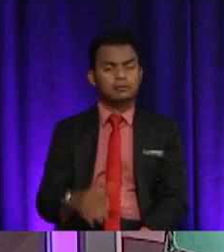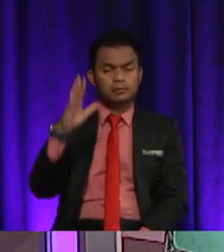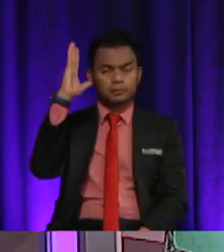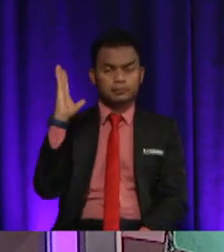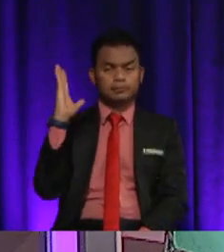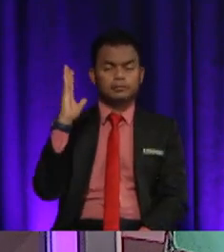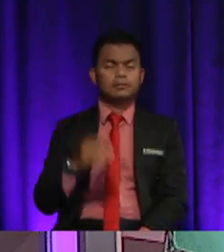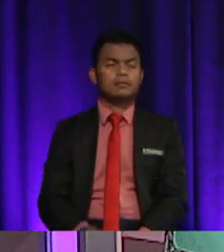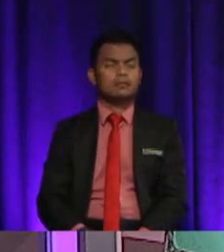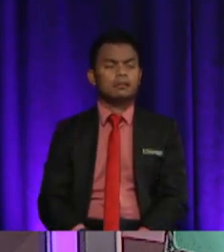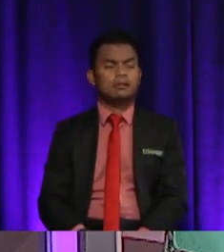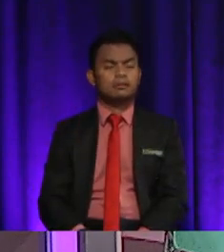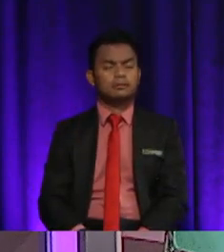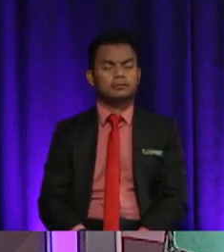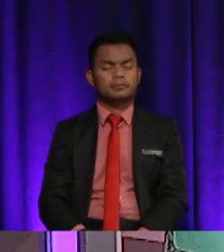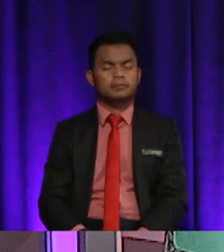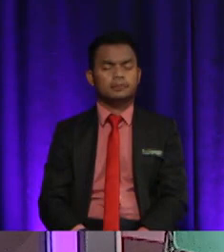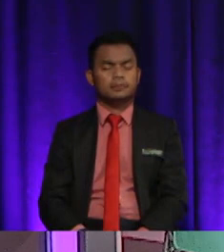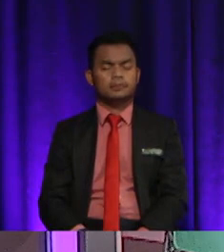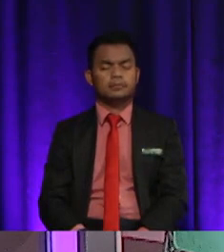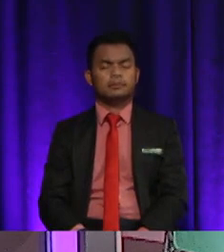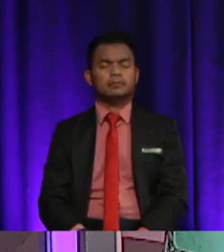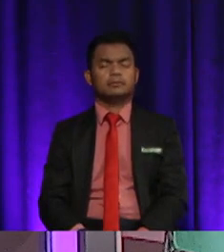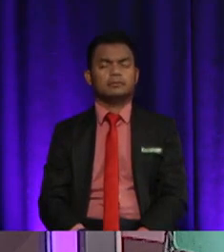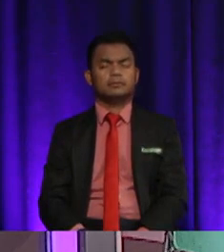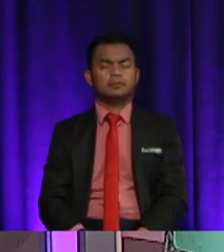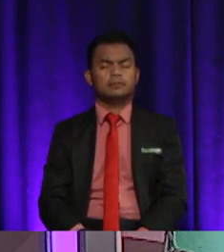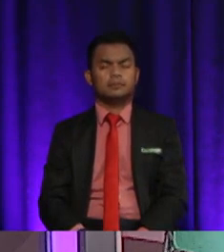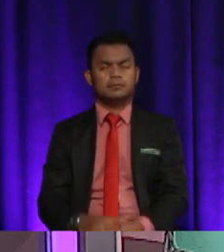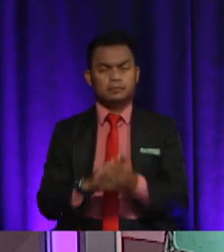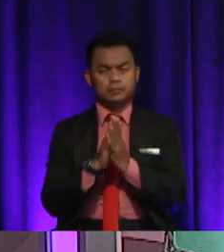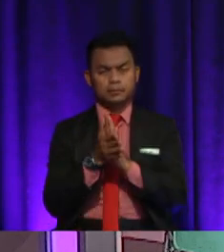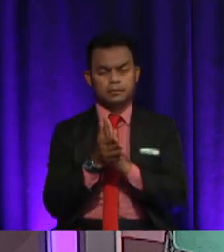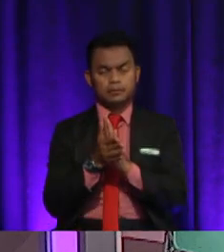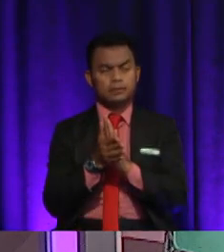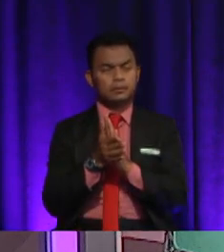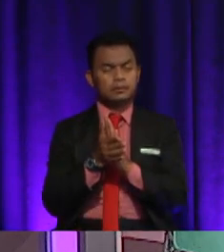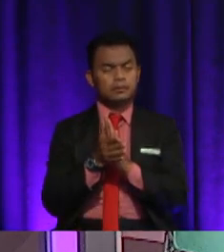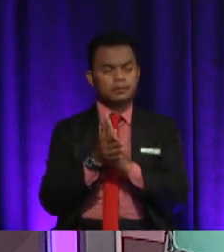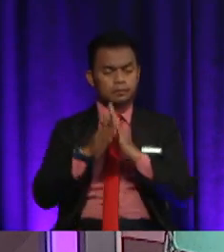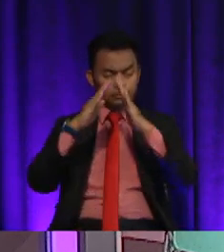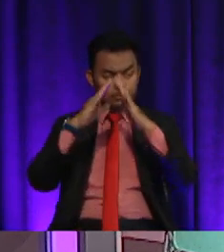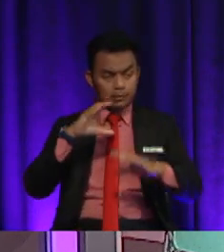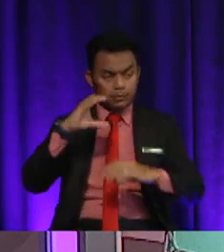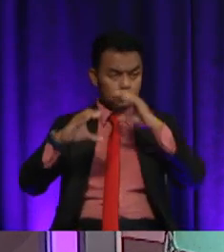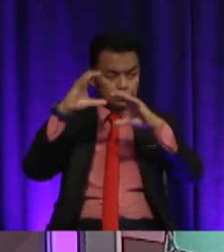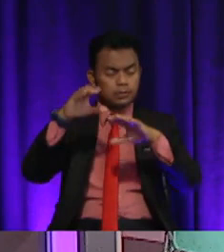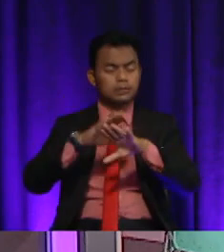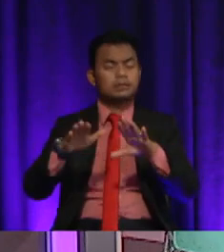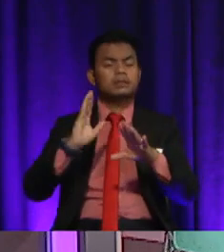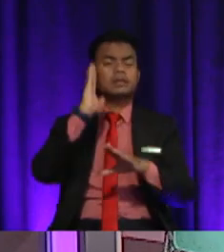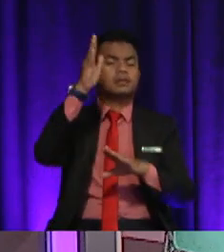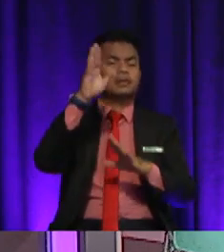builders, meaning she employed people to do something with the house, and the building work never stopped. So it correlates